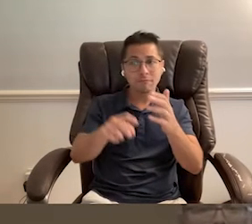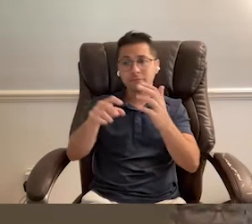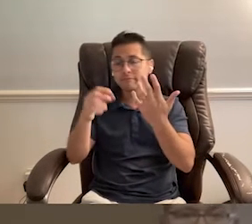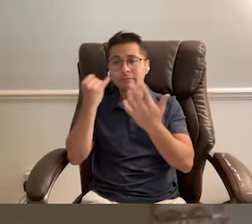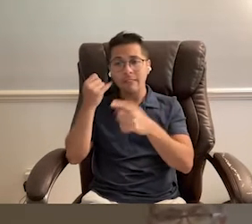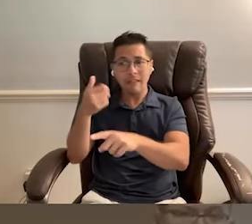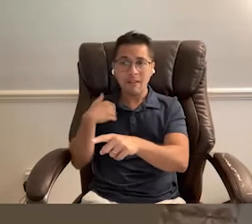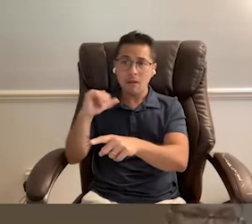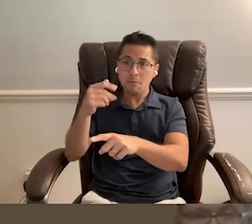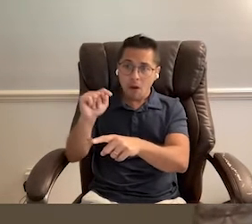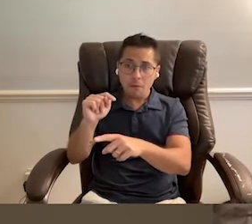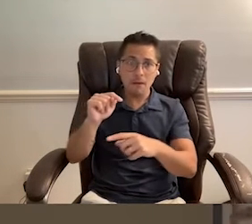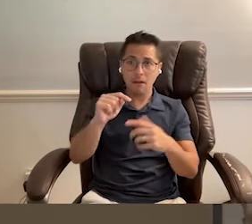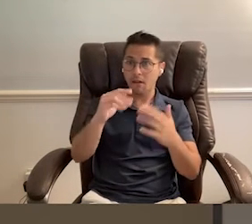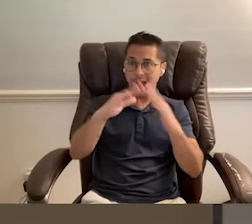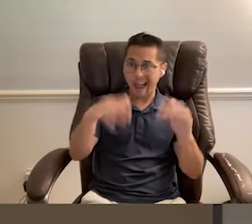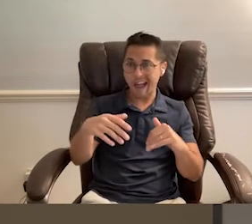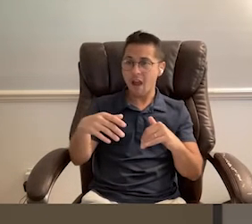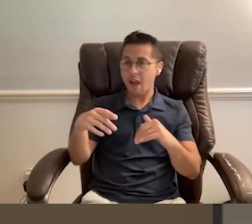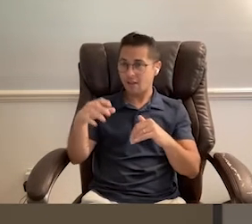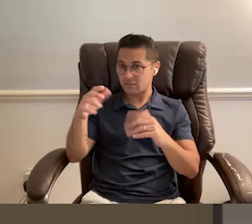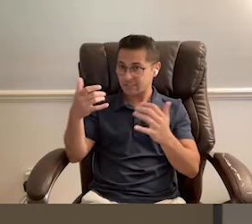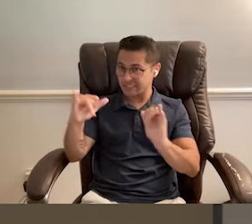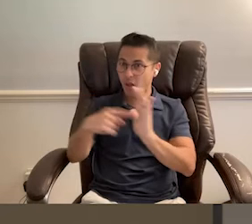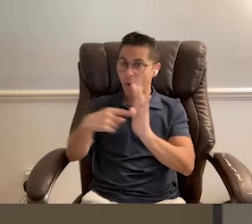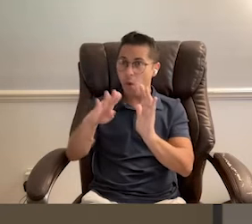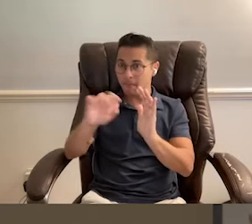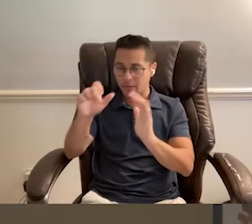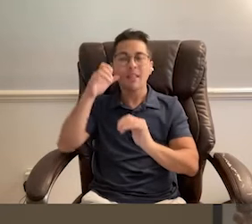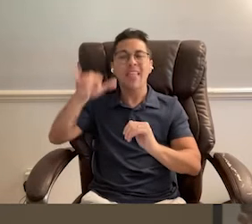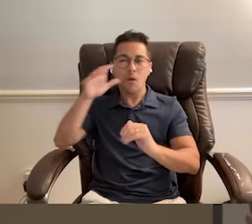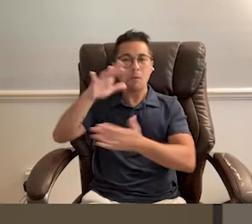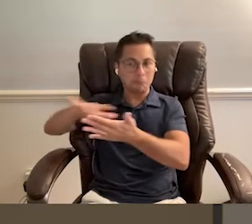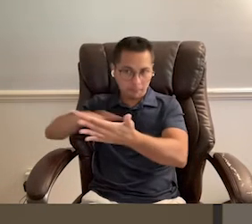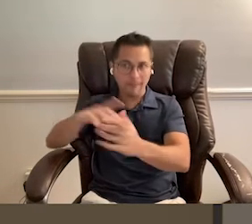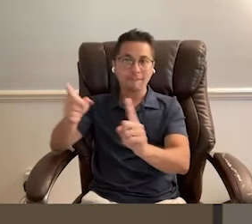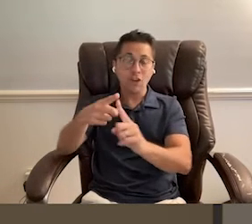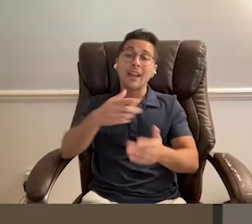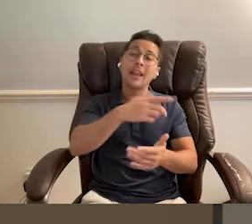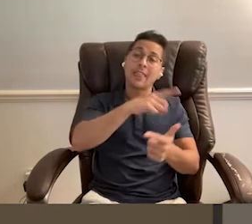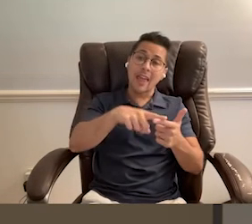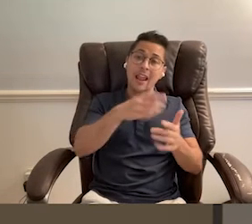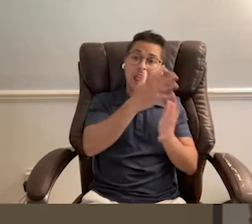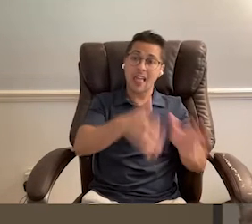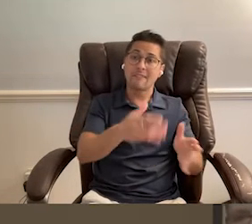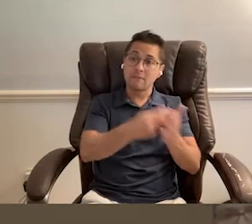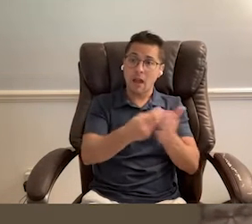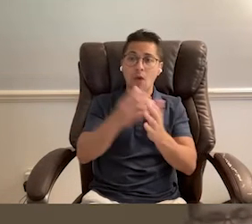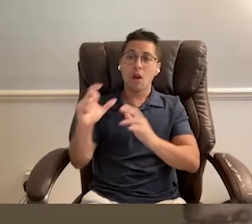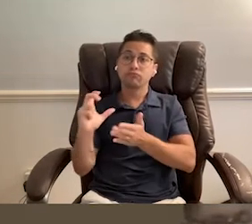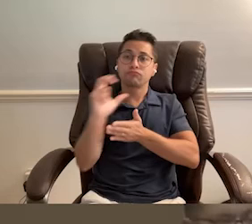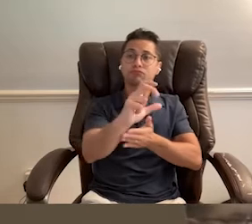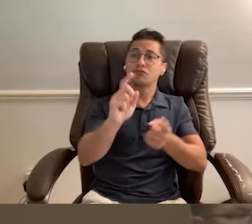bills, all those would be taken care of first, and then any leftover funds would go to their estate. Now